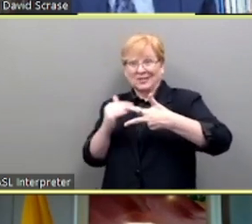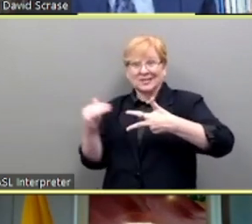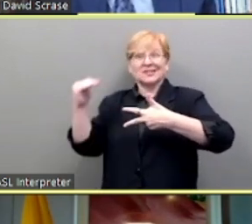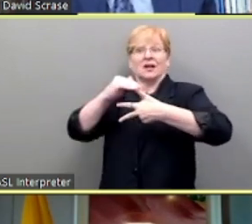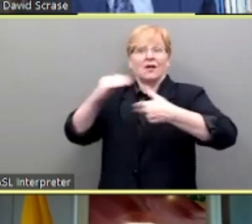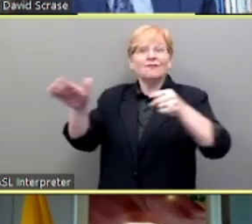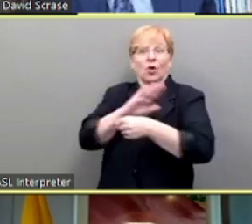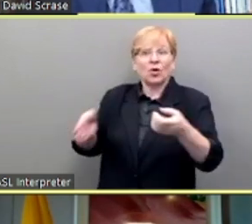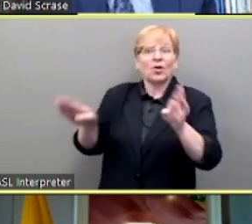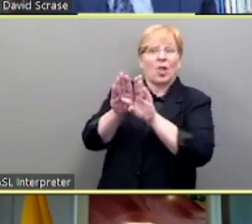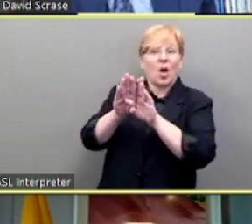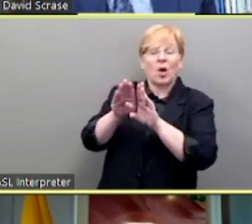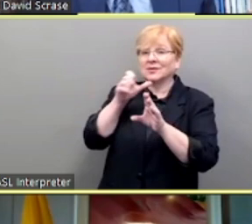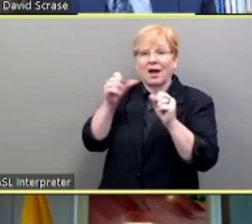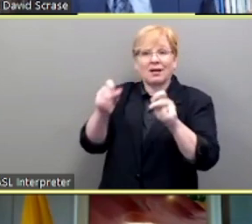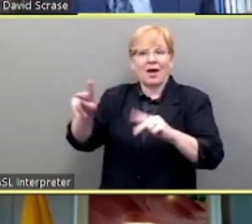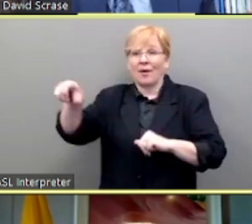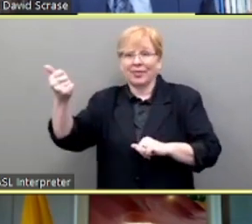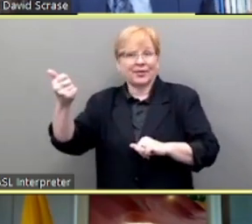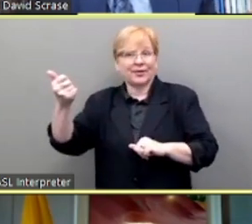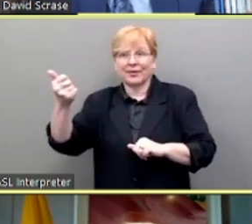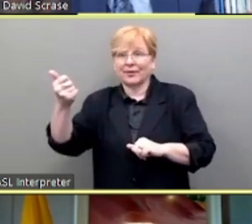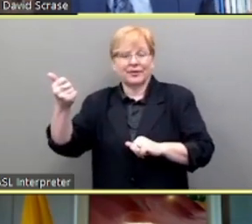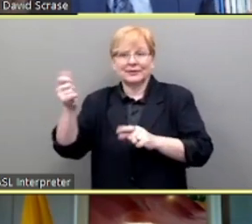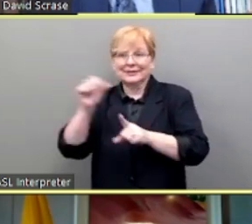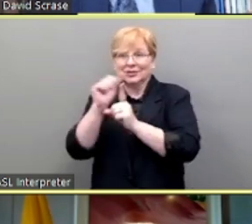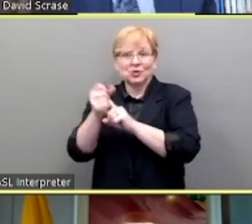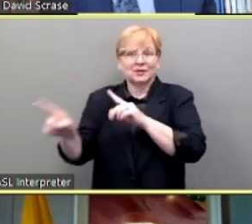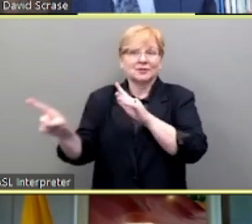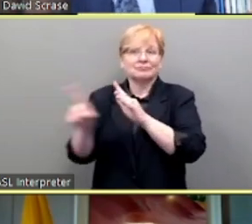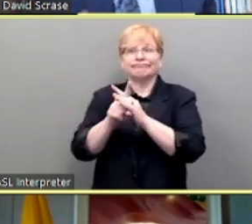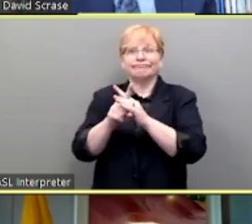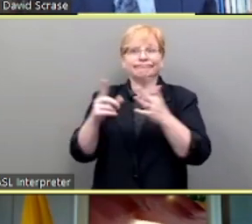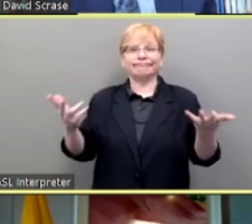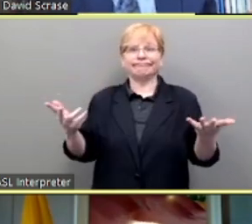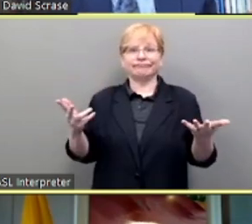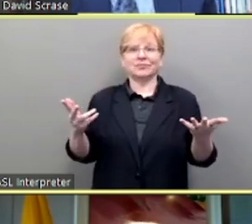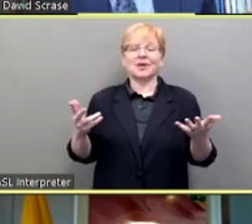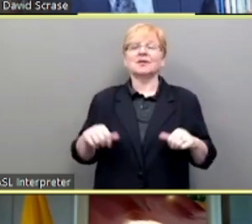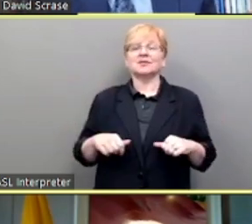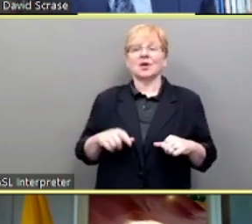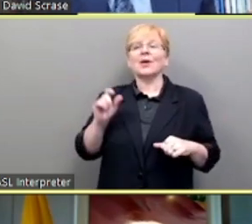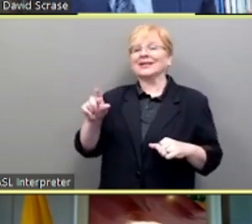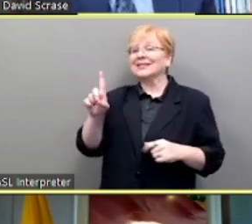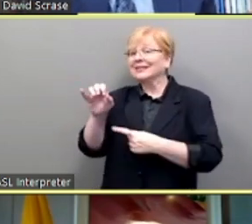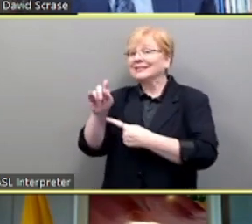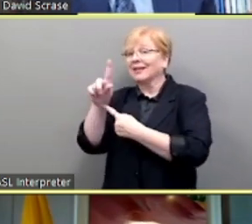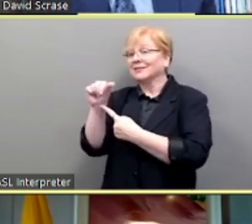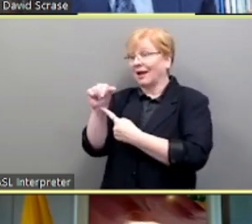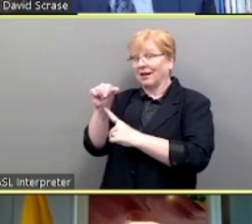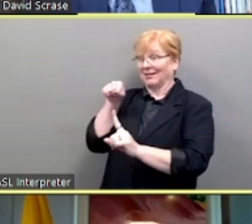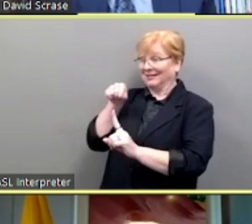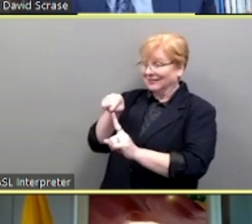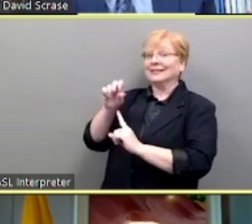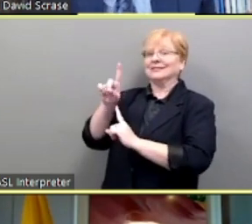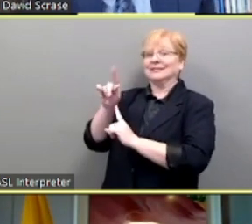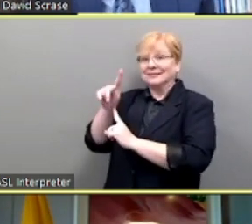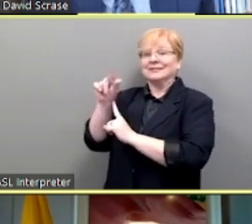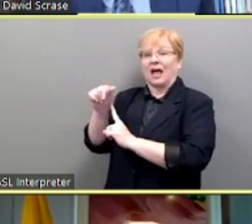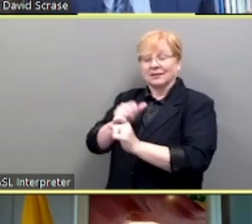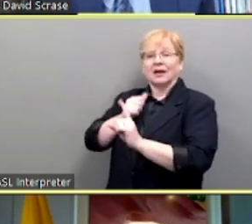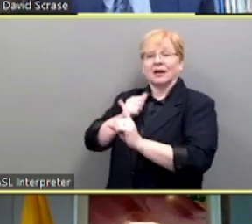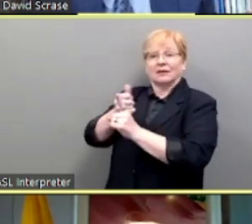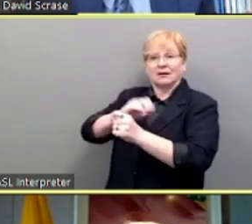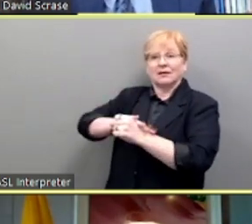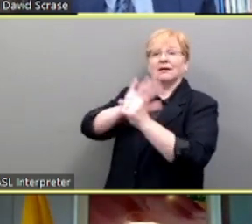the growth of the Delta virus, as suddenly as it's been, is what's driving this. And it is almost all in unvaccinated people. I talked to